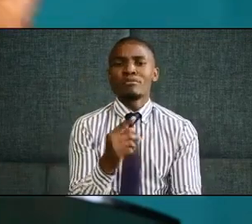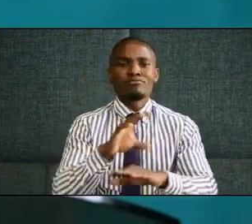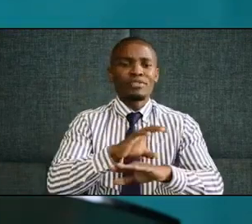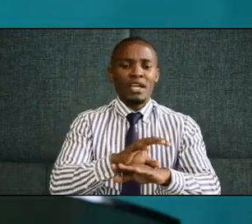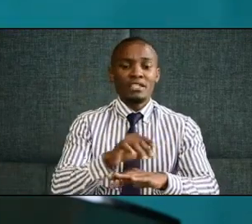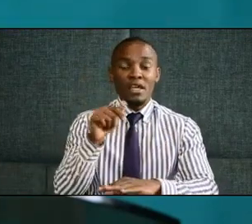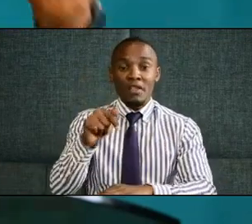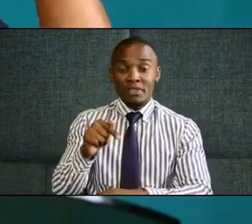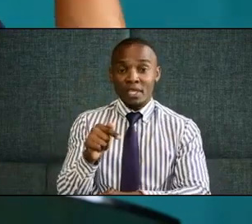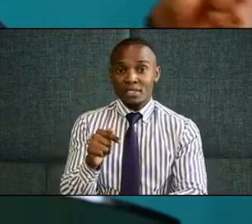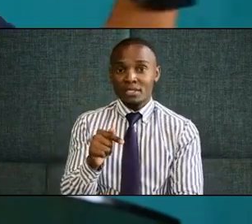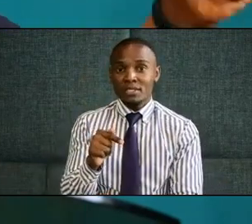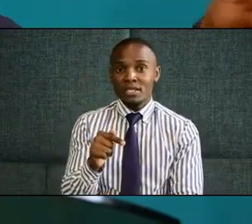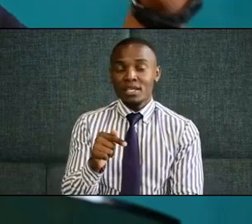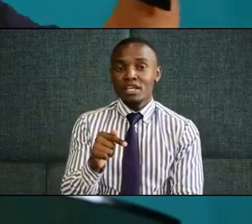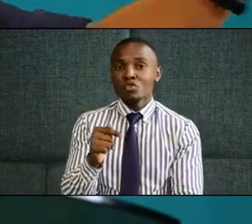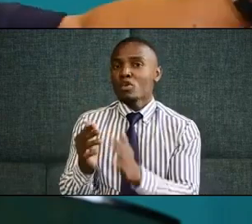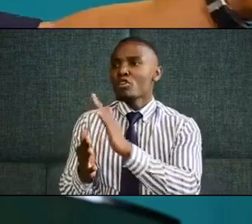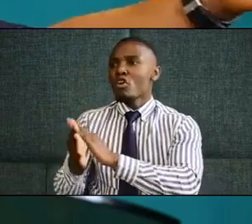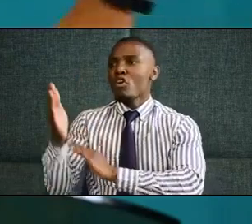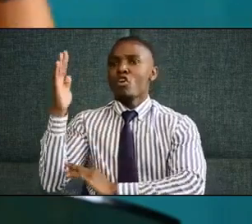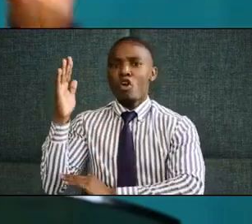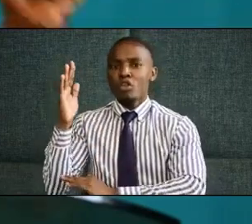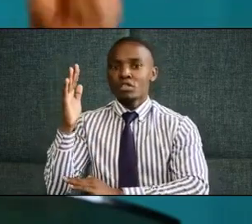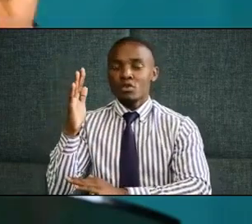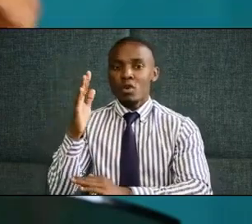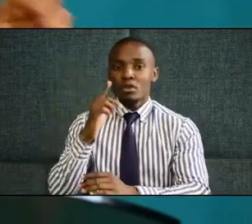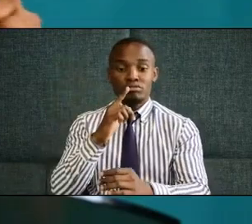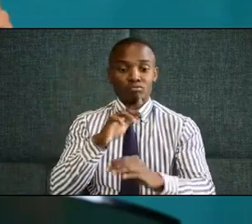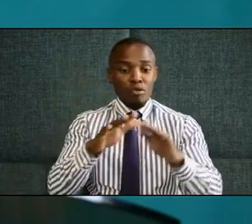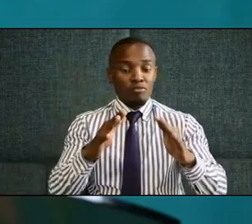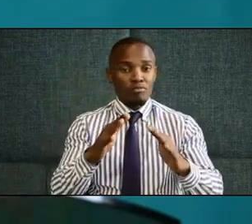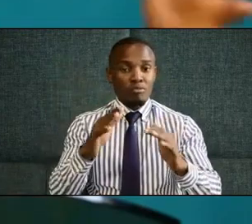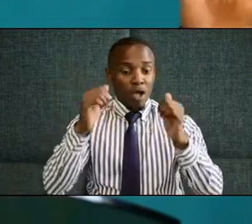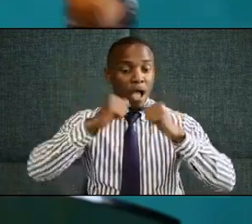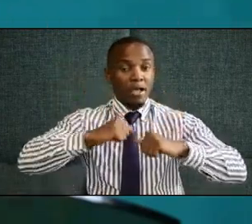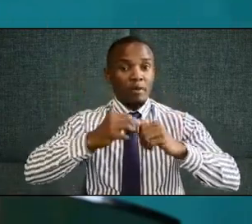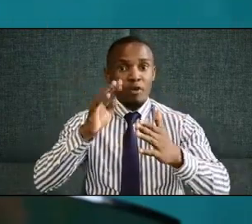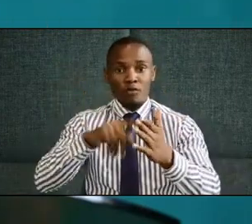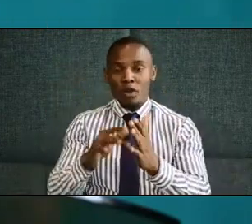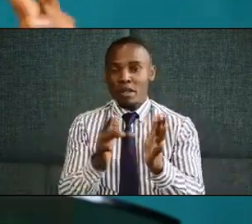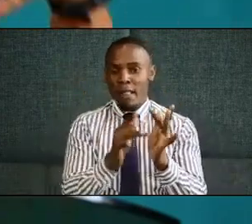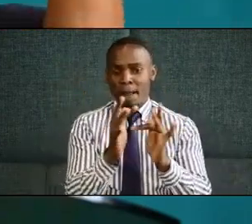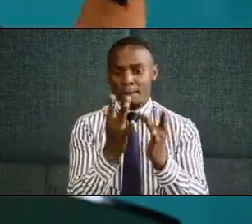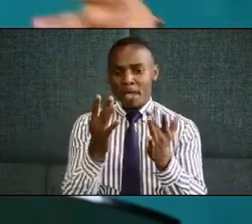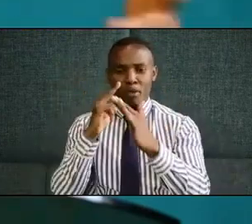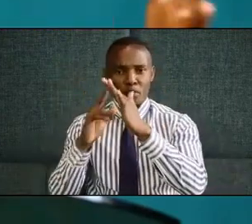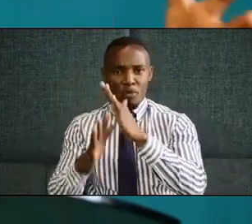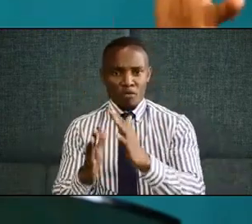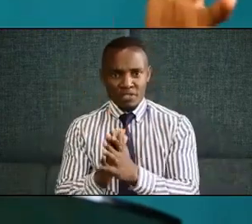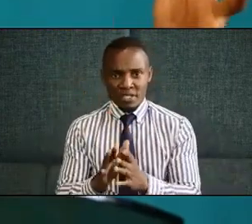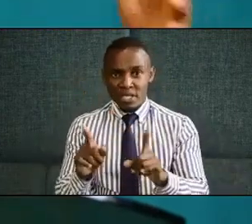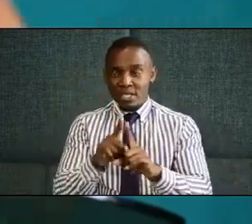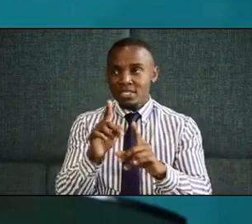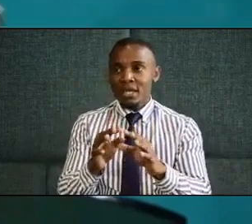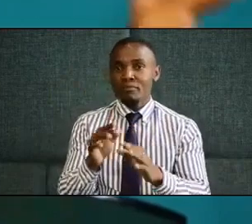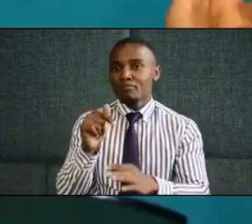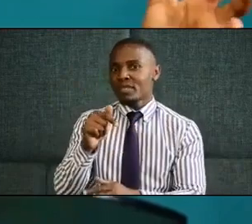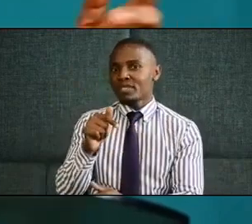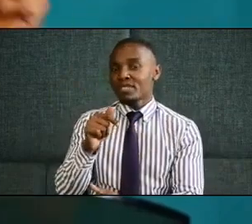It is a movement. It is God's end time remnant of Bible prophecy. In case we want to treat the spiritual